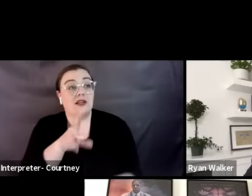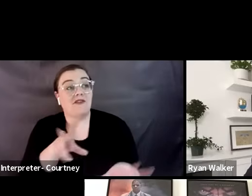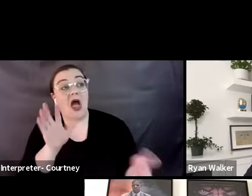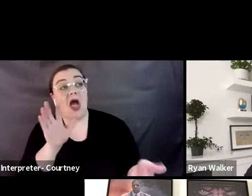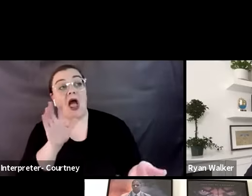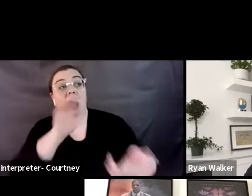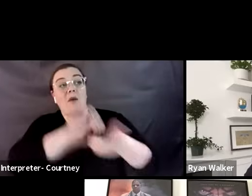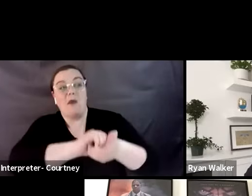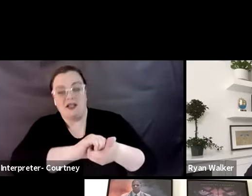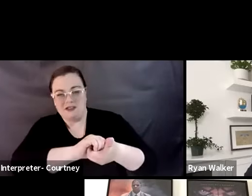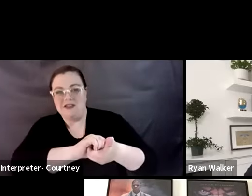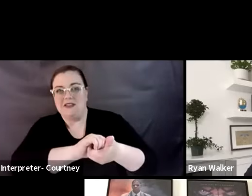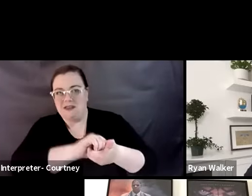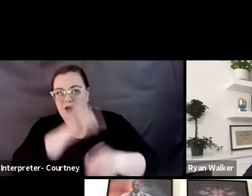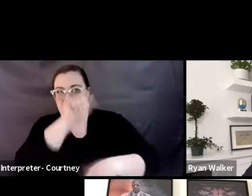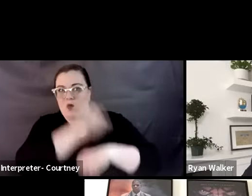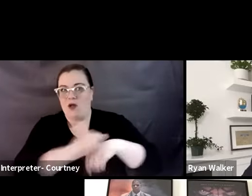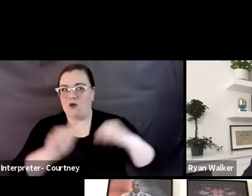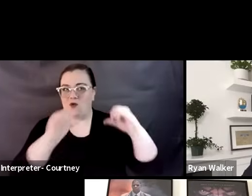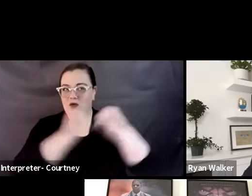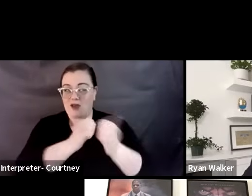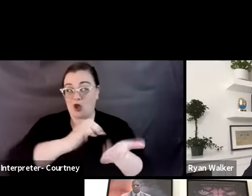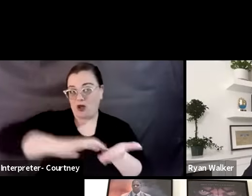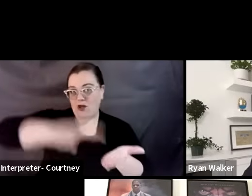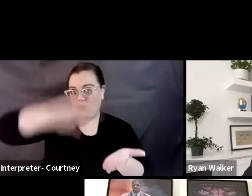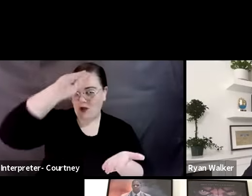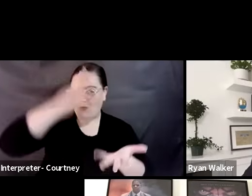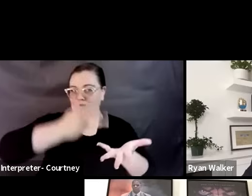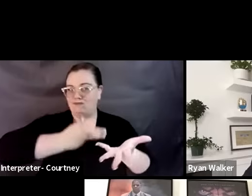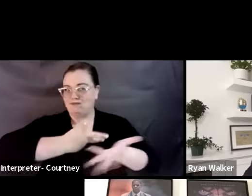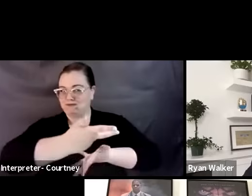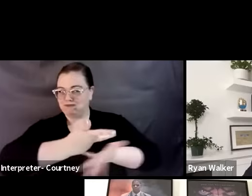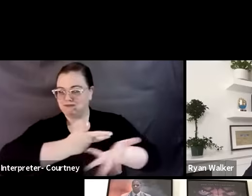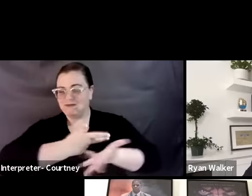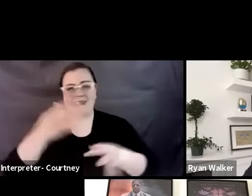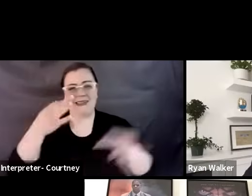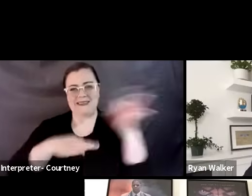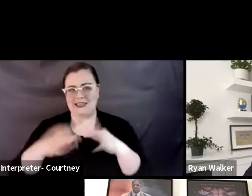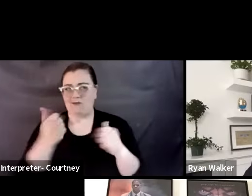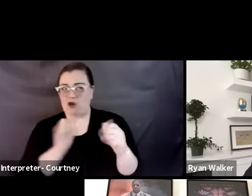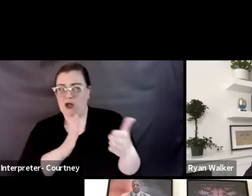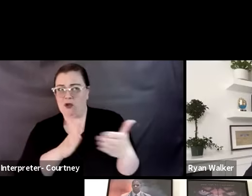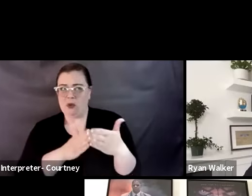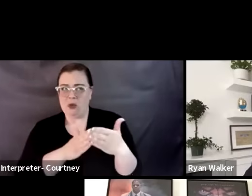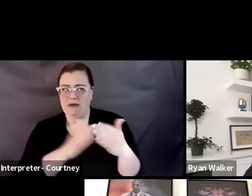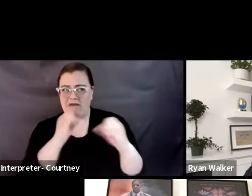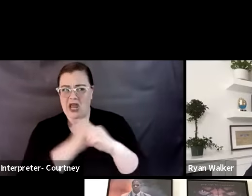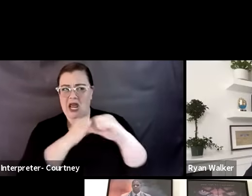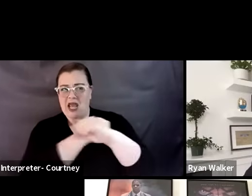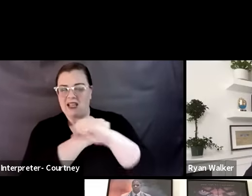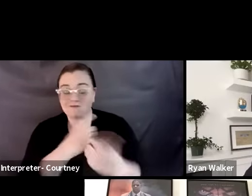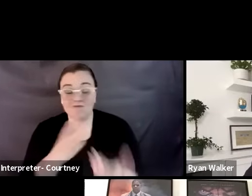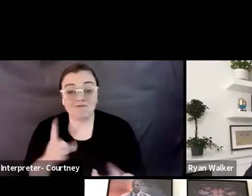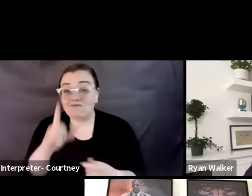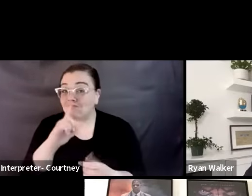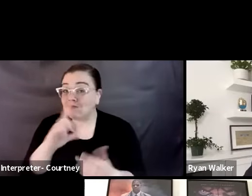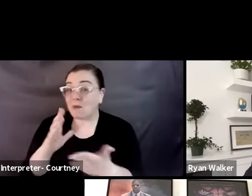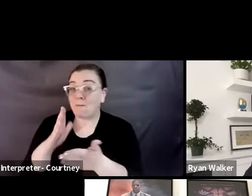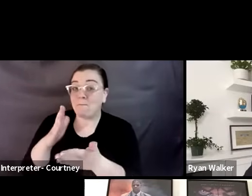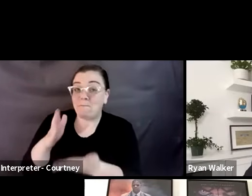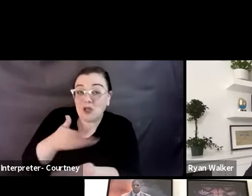community should have embraced them and learned how to work with them, because that's where we are now. Music consumption is